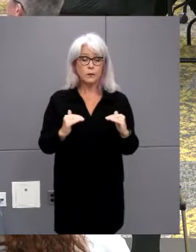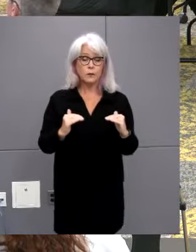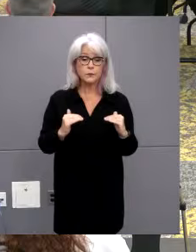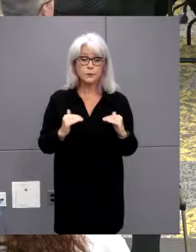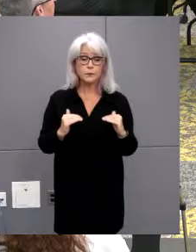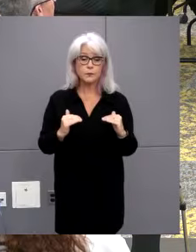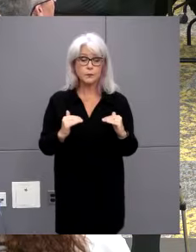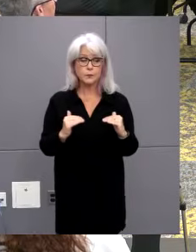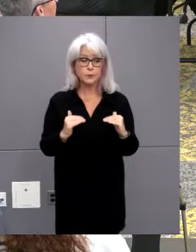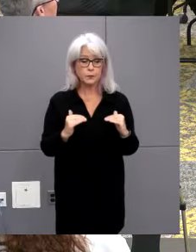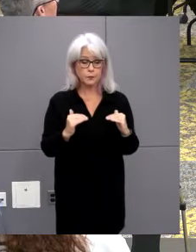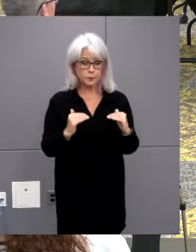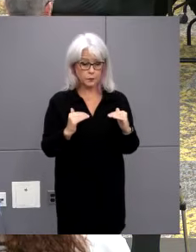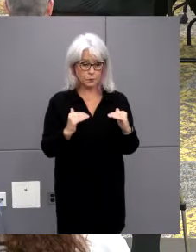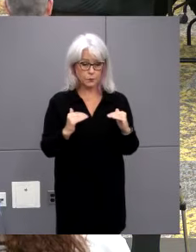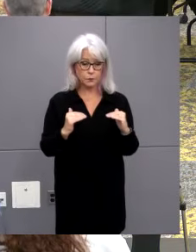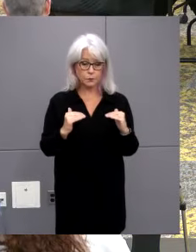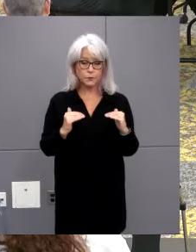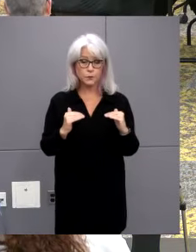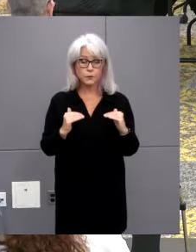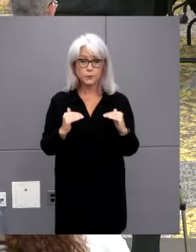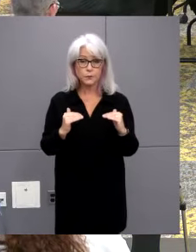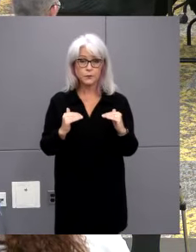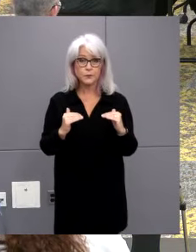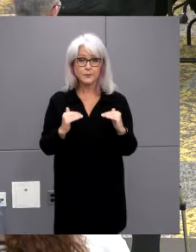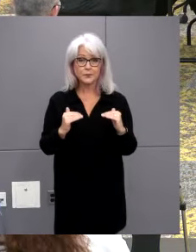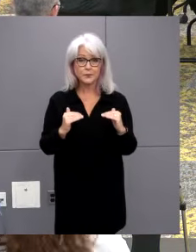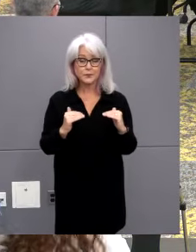as amended, okay.